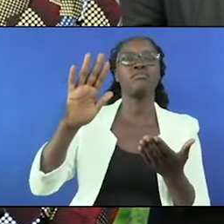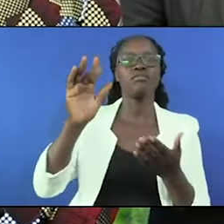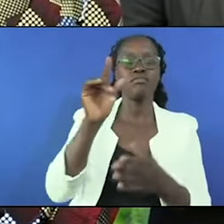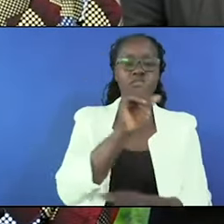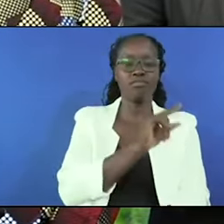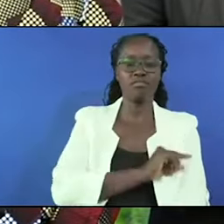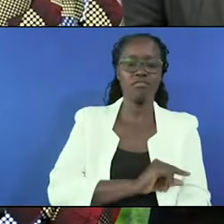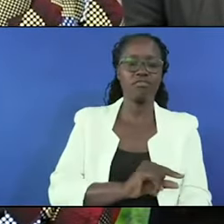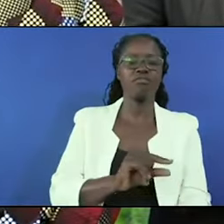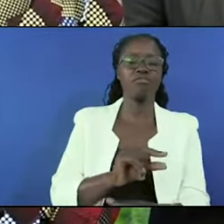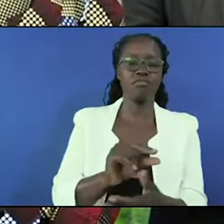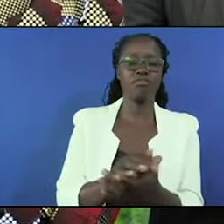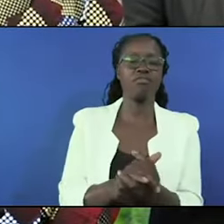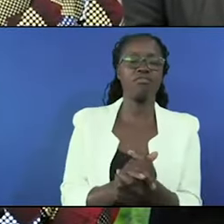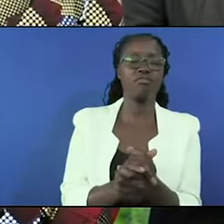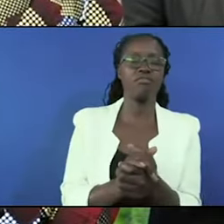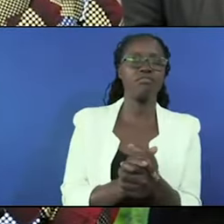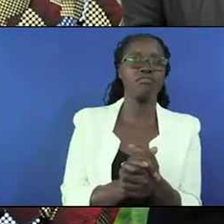grace.